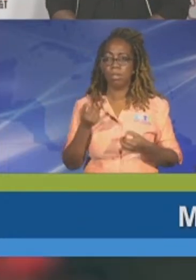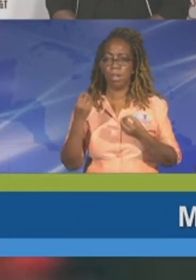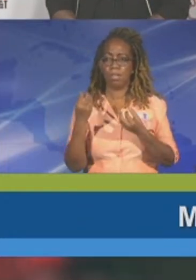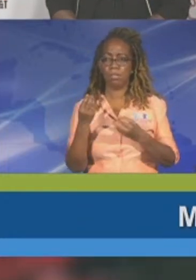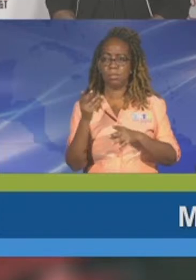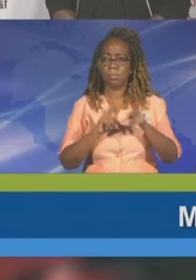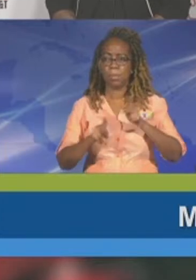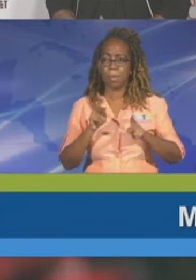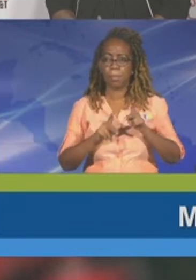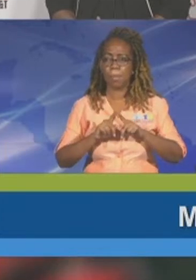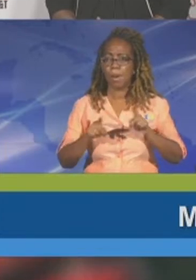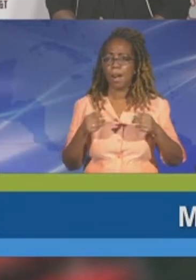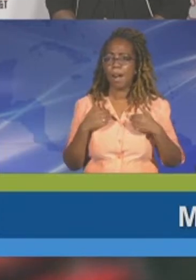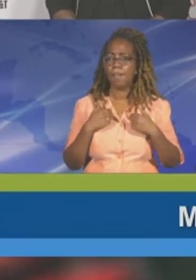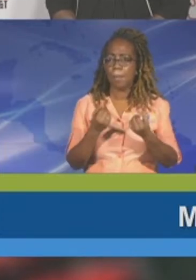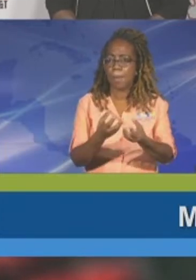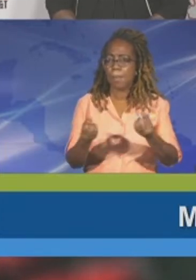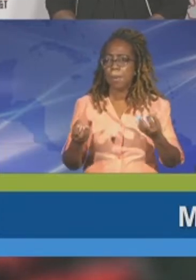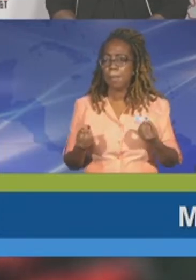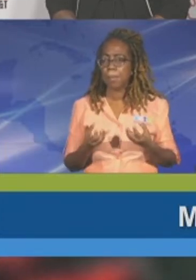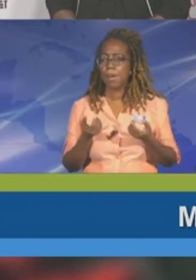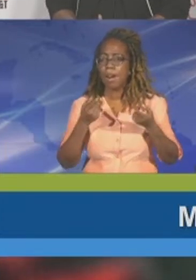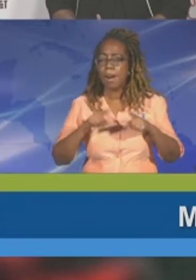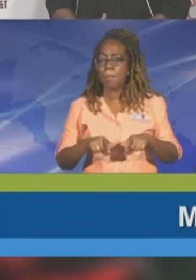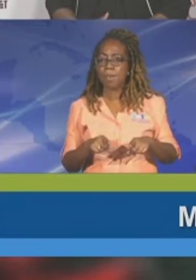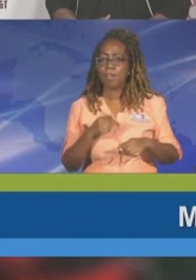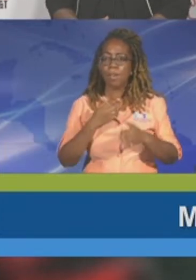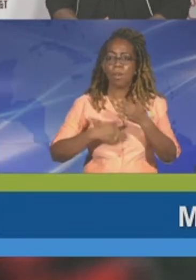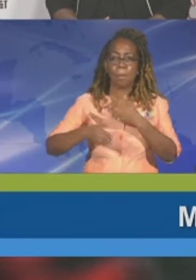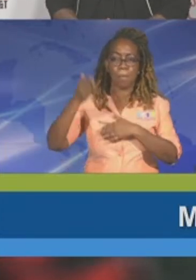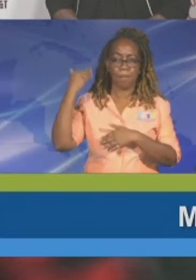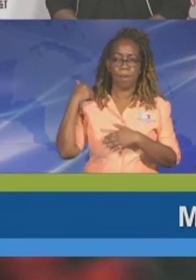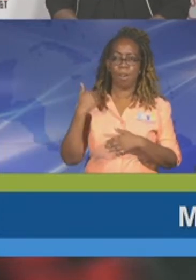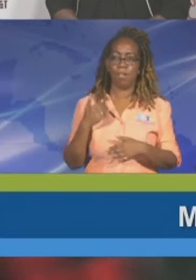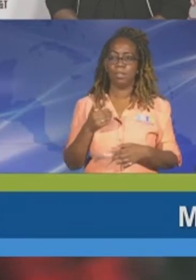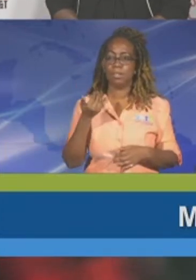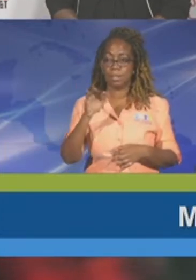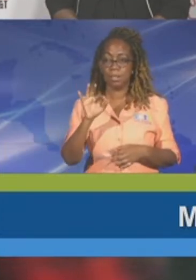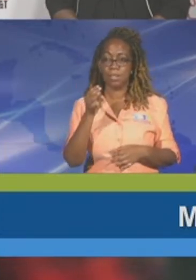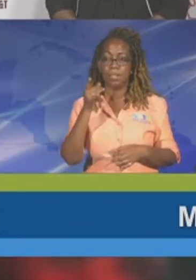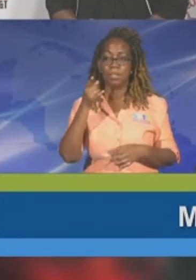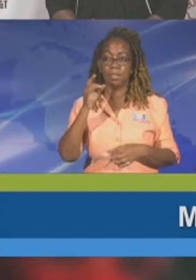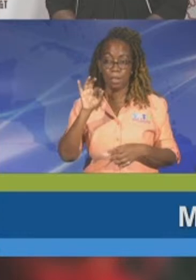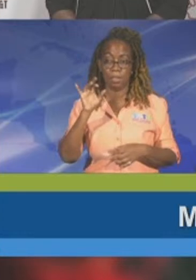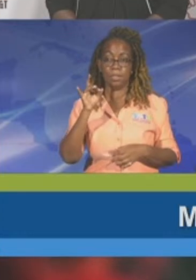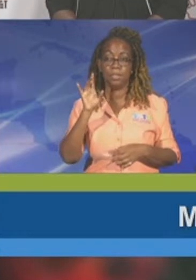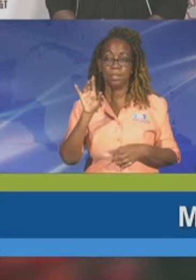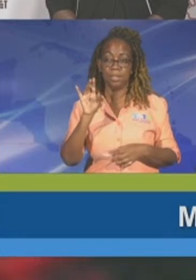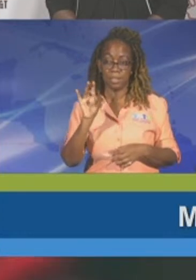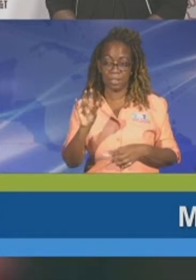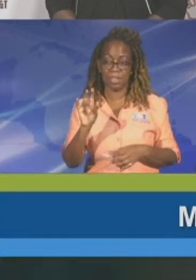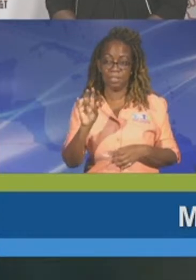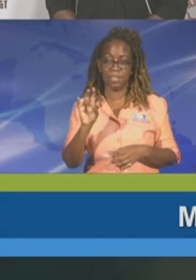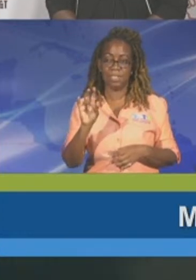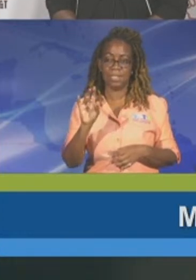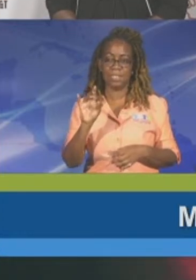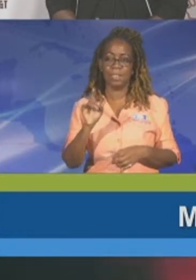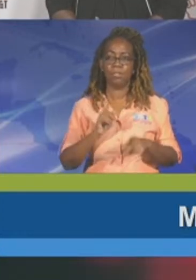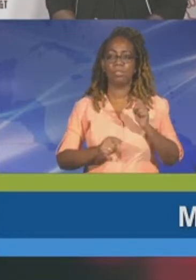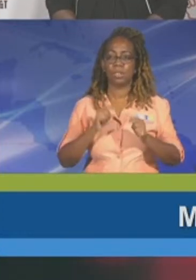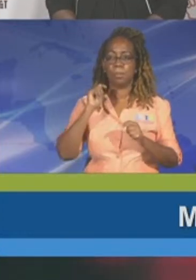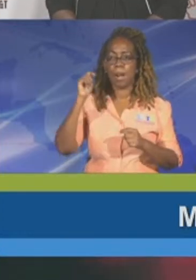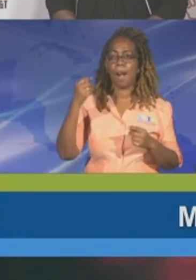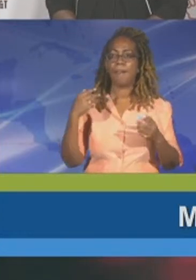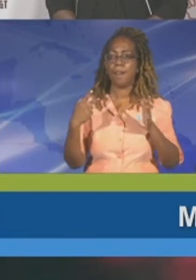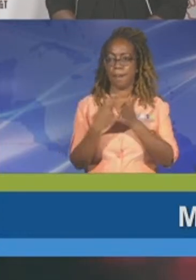there's a lot going on. Since as far back as 1978, Trinidad and Tobago had a suicide